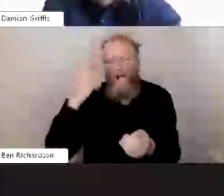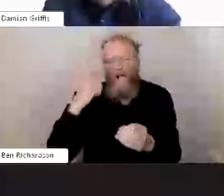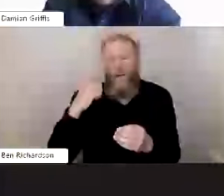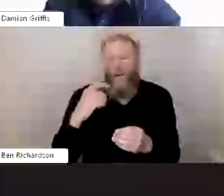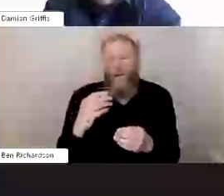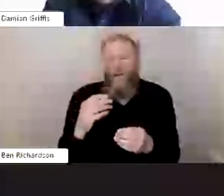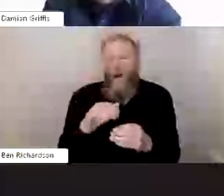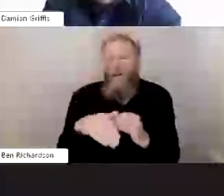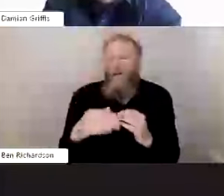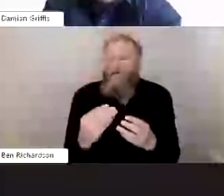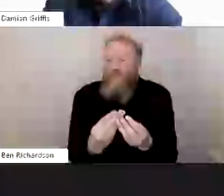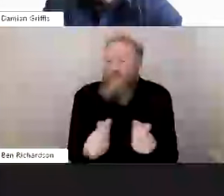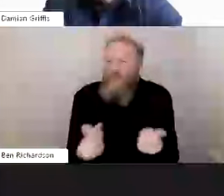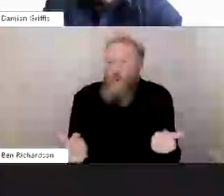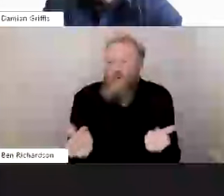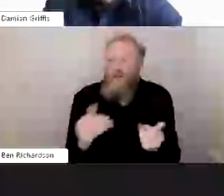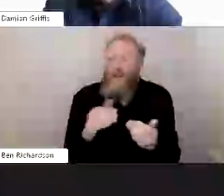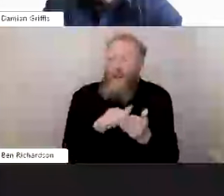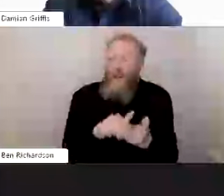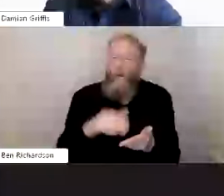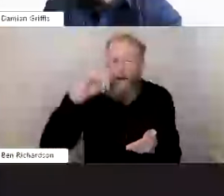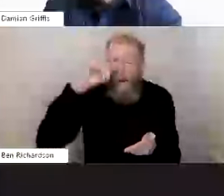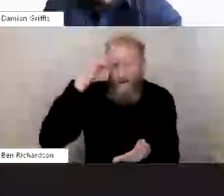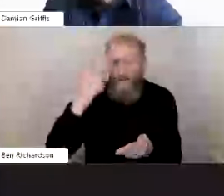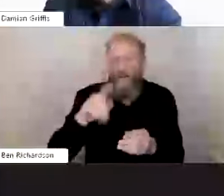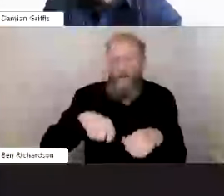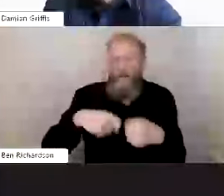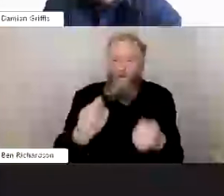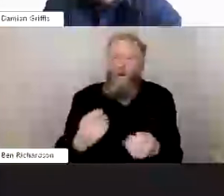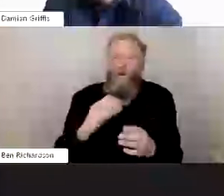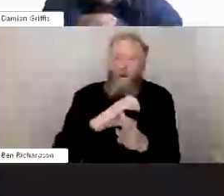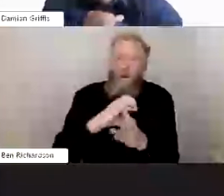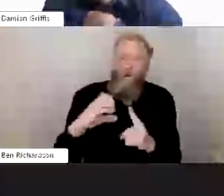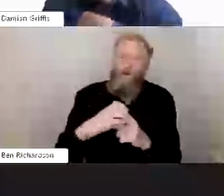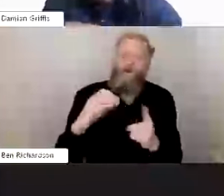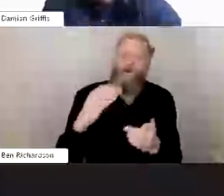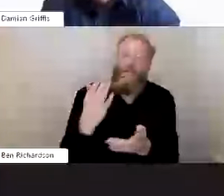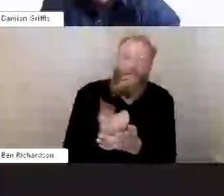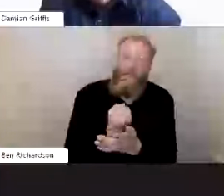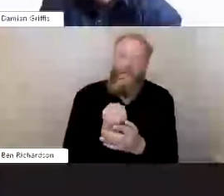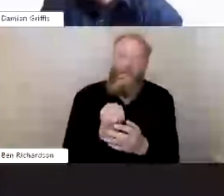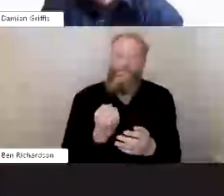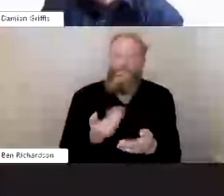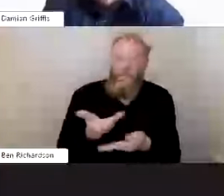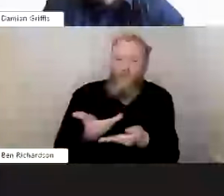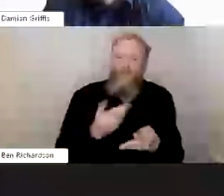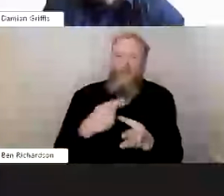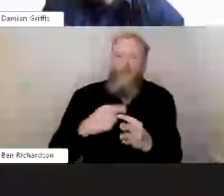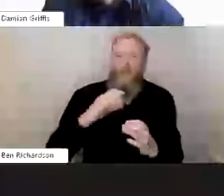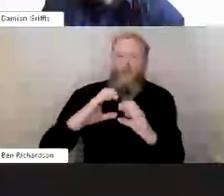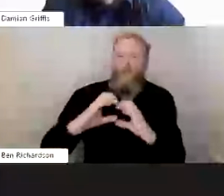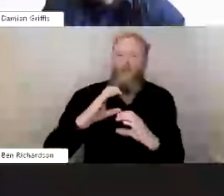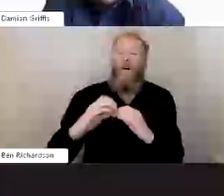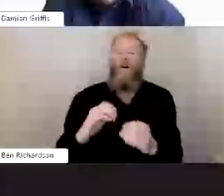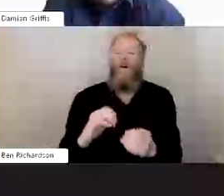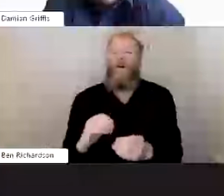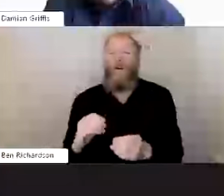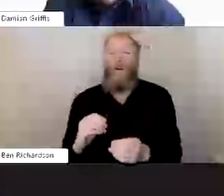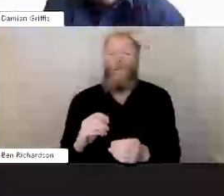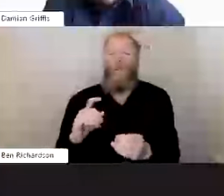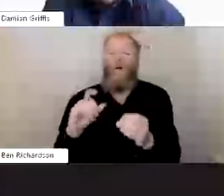assist understanding of providing culturally safe services and communication? Yeah, great. Culture is Inclusion. Dr. Scott Avery's